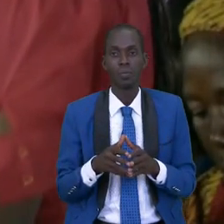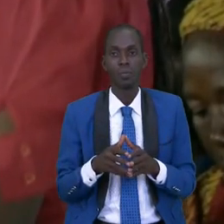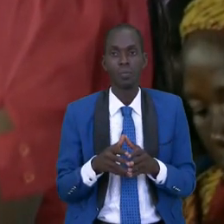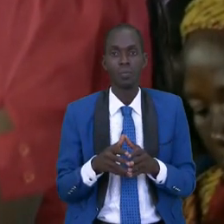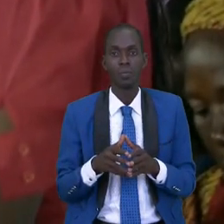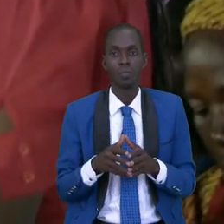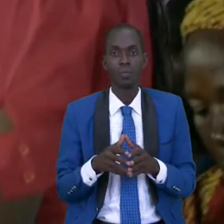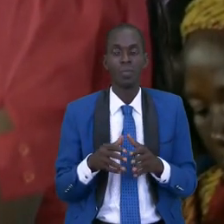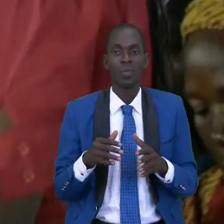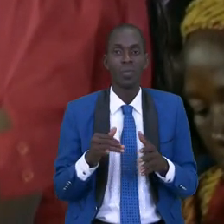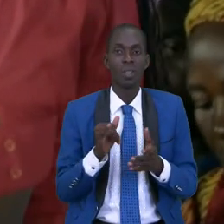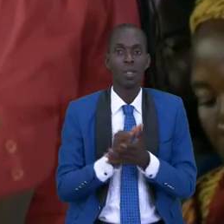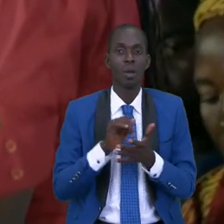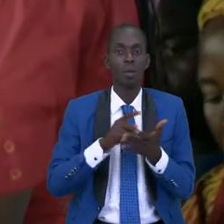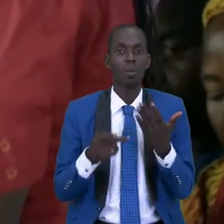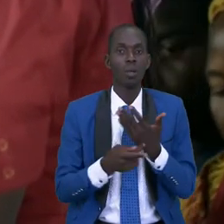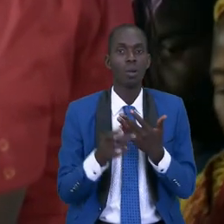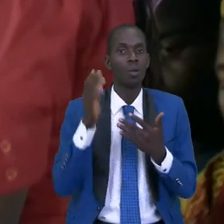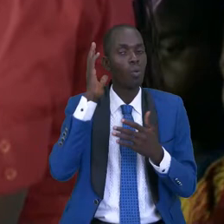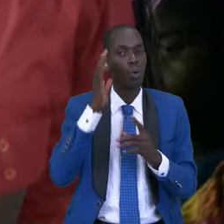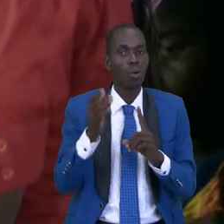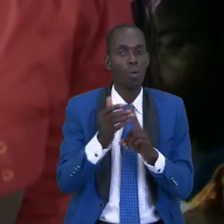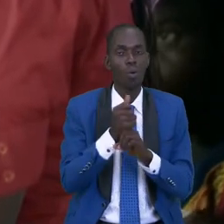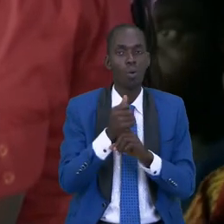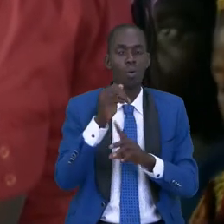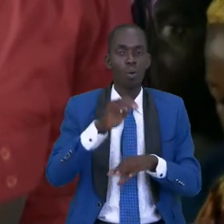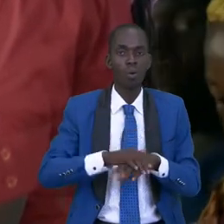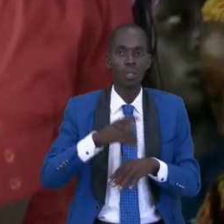It will come up on the 9th of October